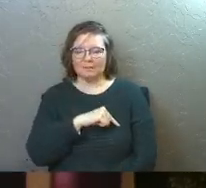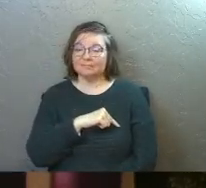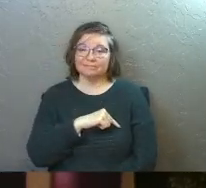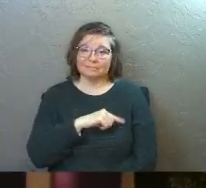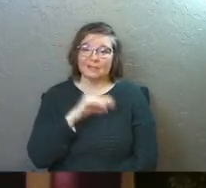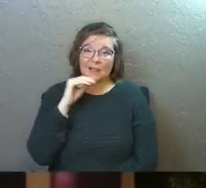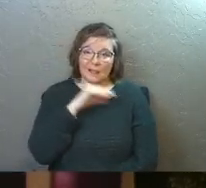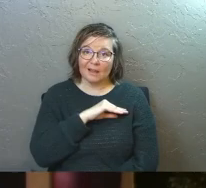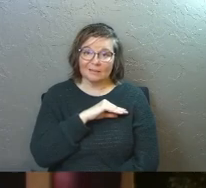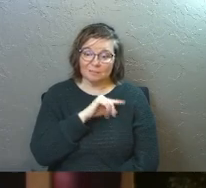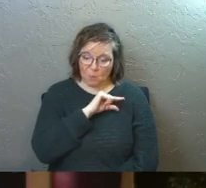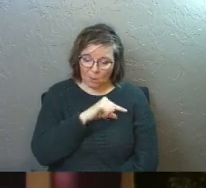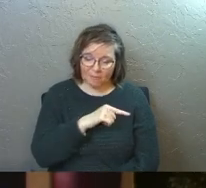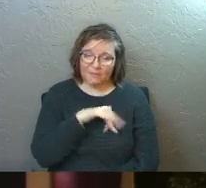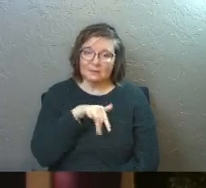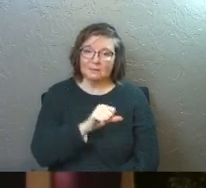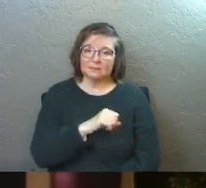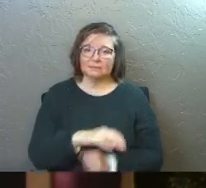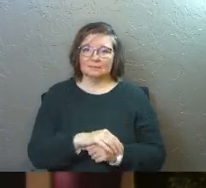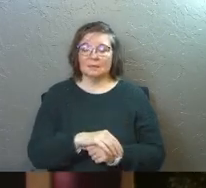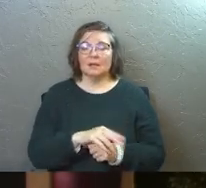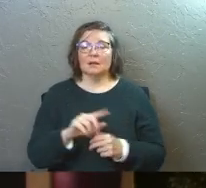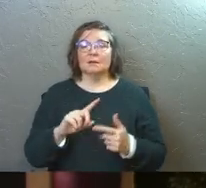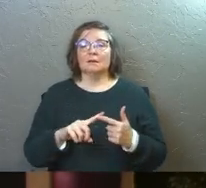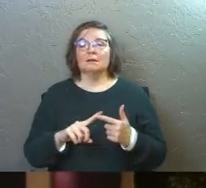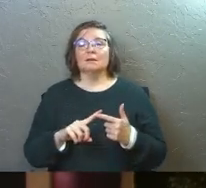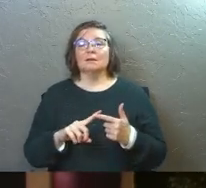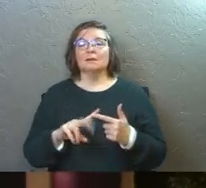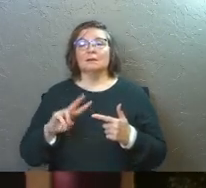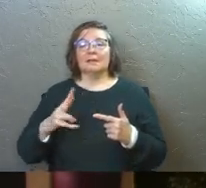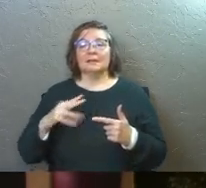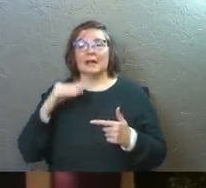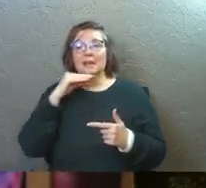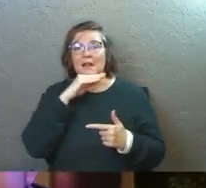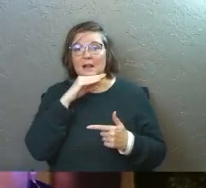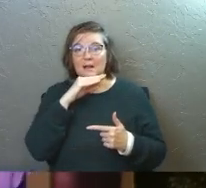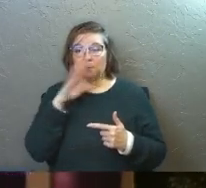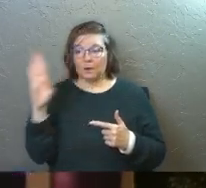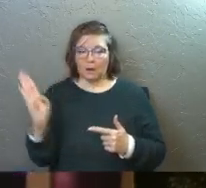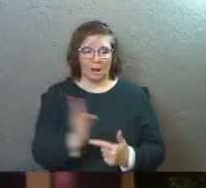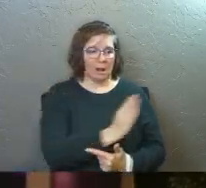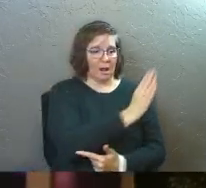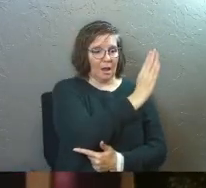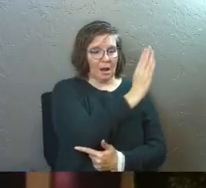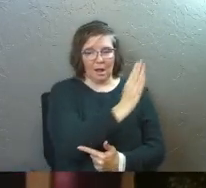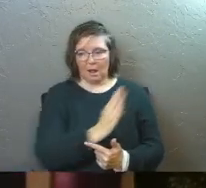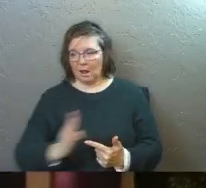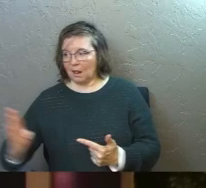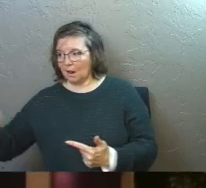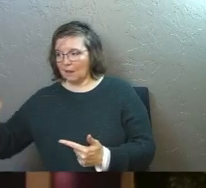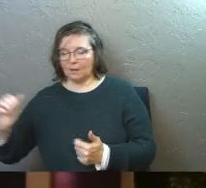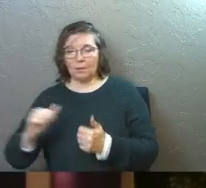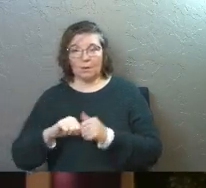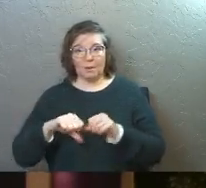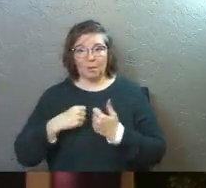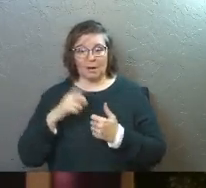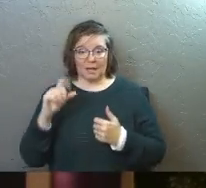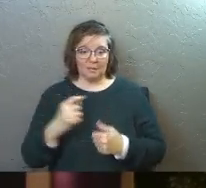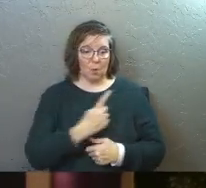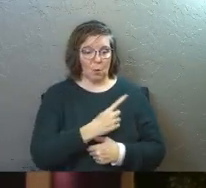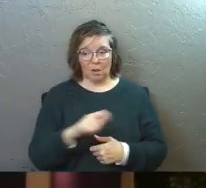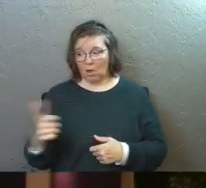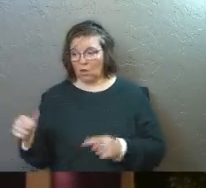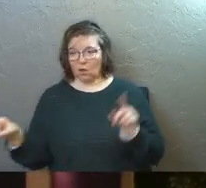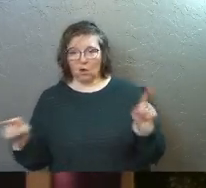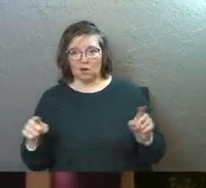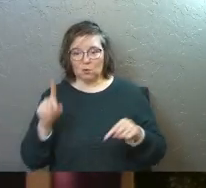second lie is actually on the opposite end of the pendulum, because if you know human beings, we like to either go all the way over here or all the way over here with our brokenness, right? It's got to be one or the